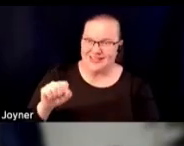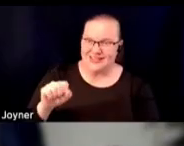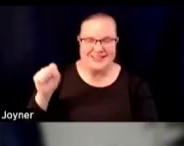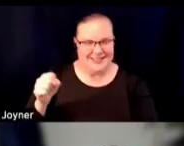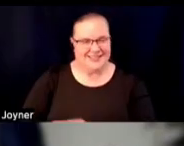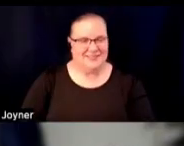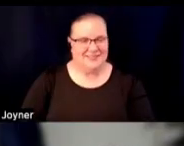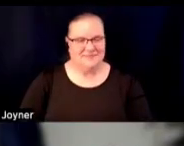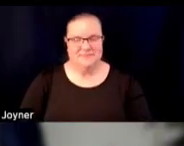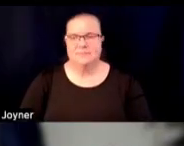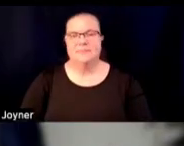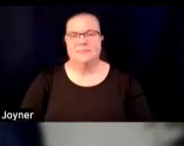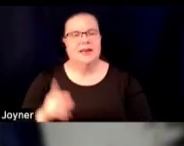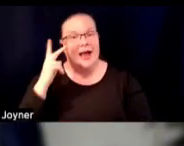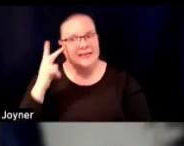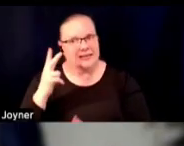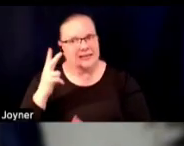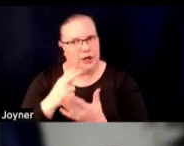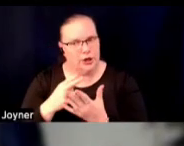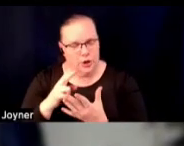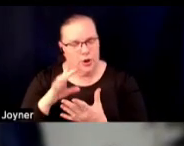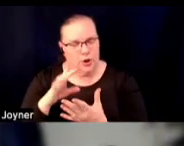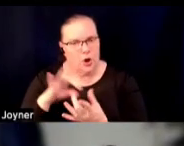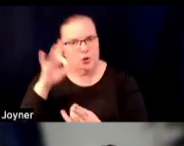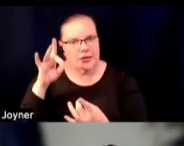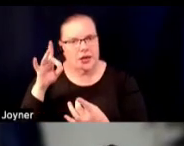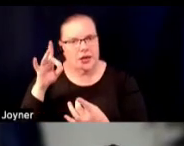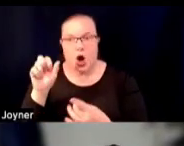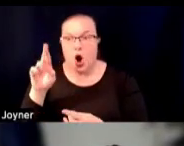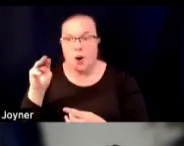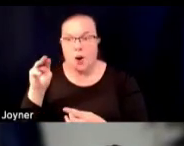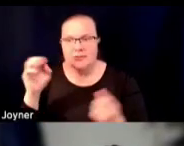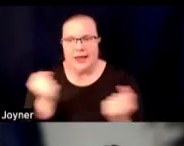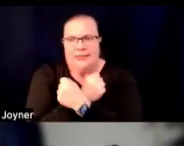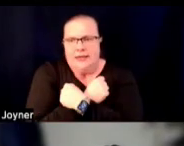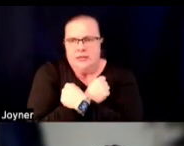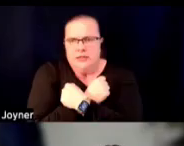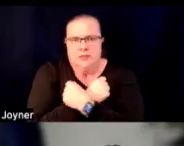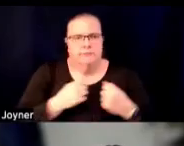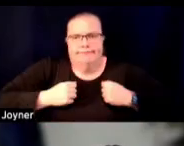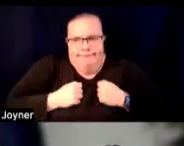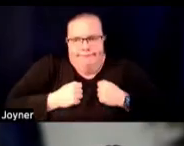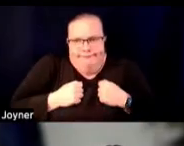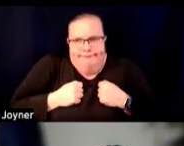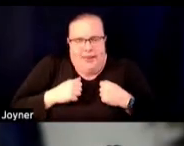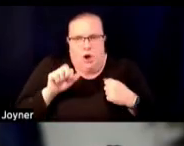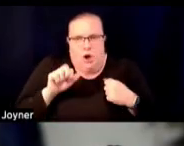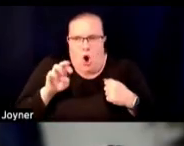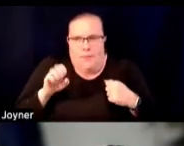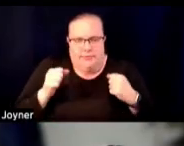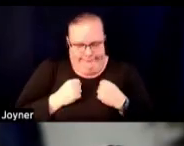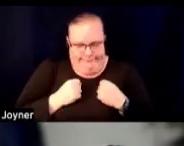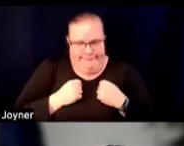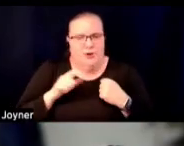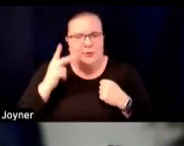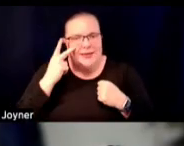myself. I see ghostly arms like this, I think, right? Yeah. Yeah, they had little ghost arms. Yeah, he's looking at the little